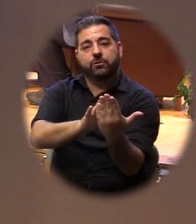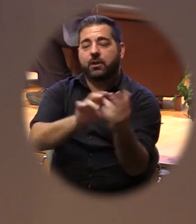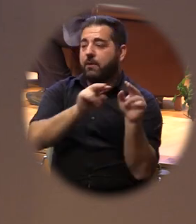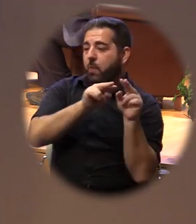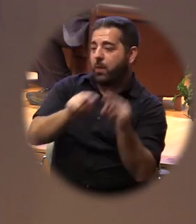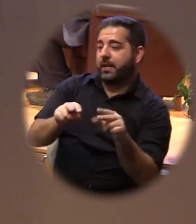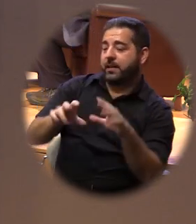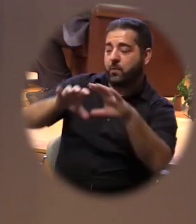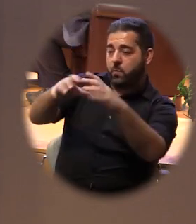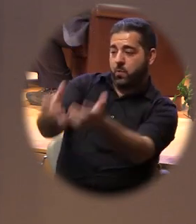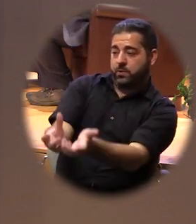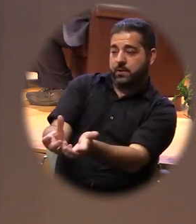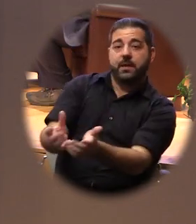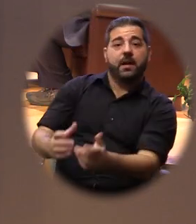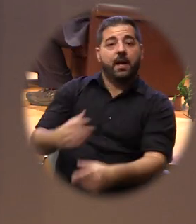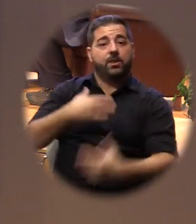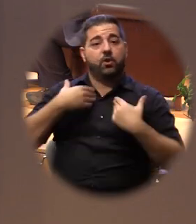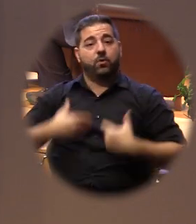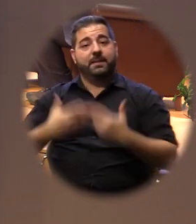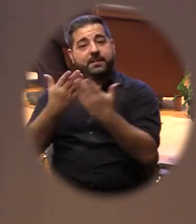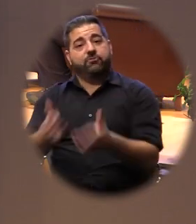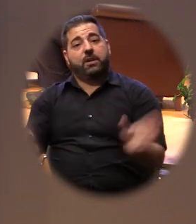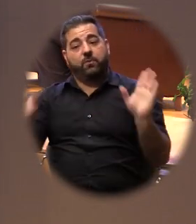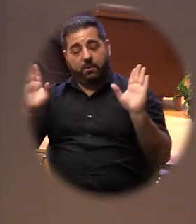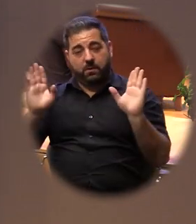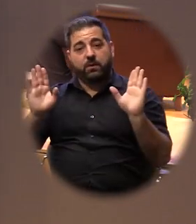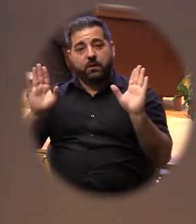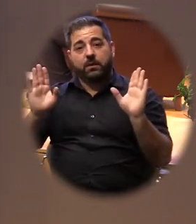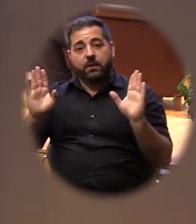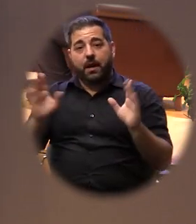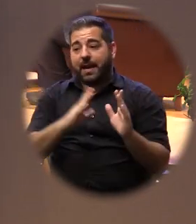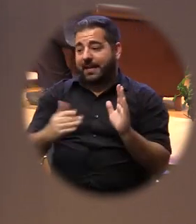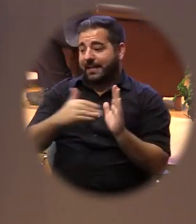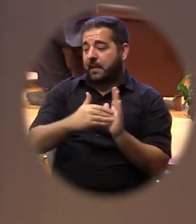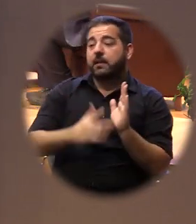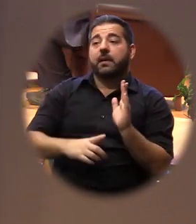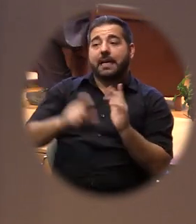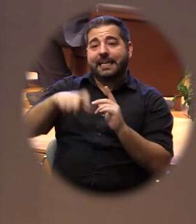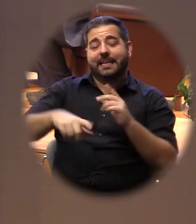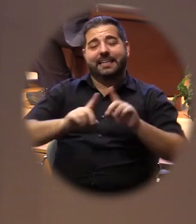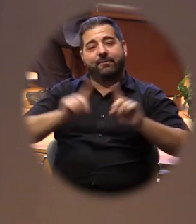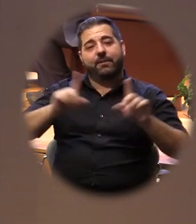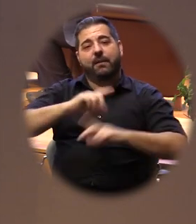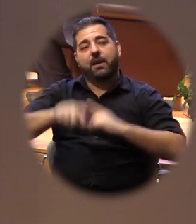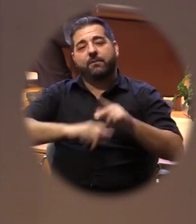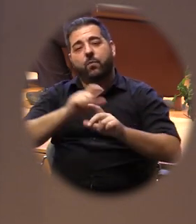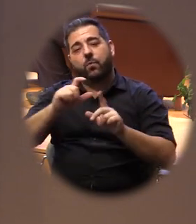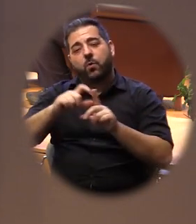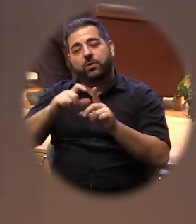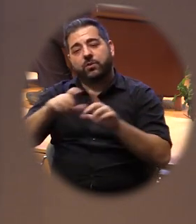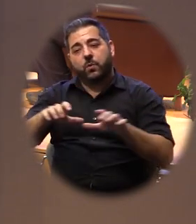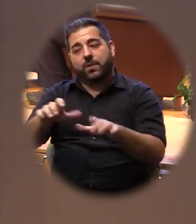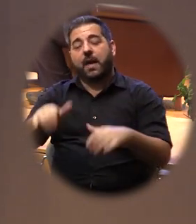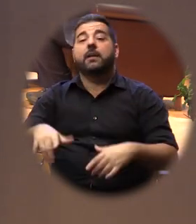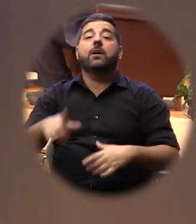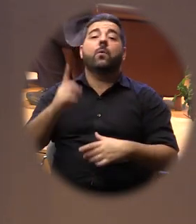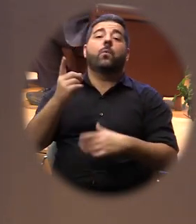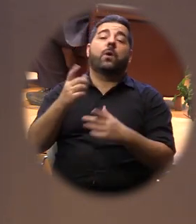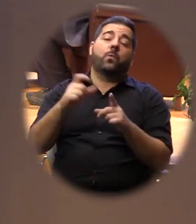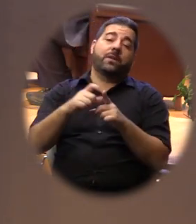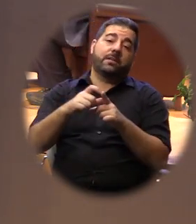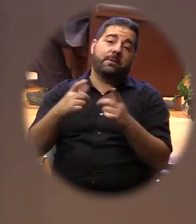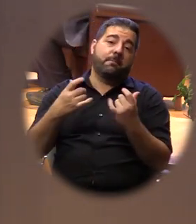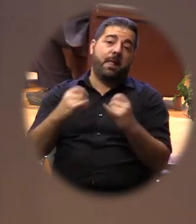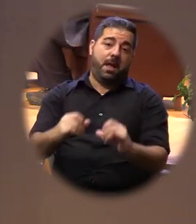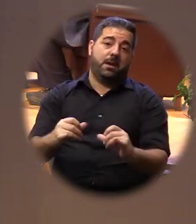or looking at human organisms, and need, again, different words to do it. And the words that are getting played with